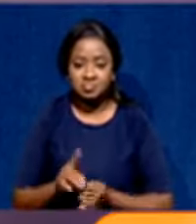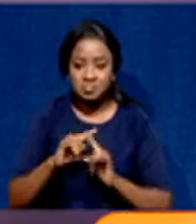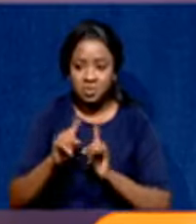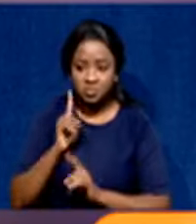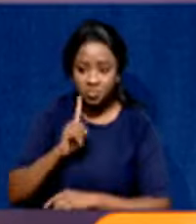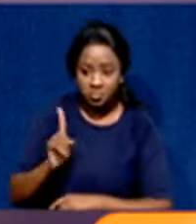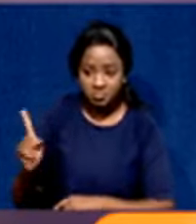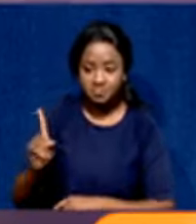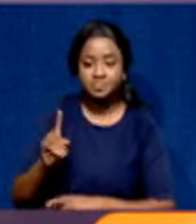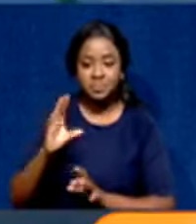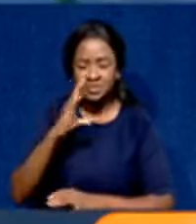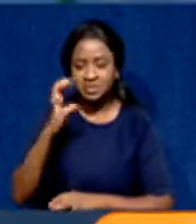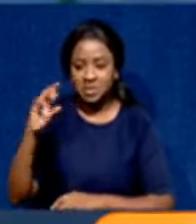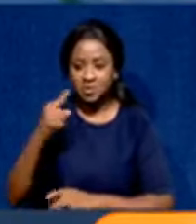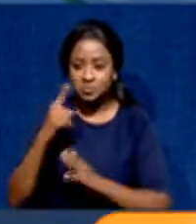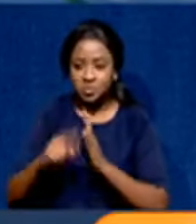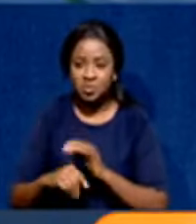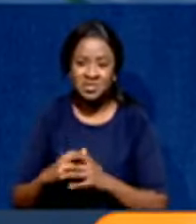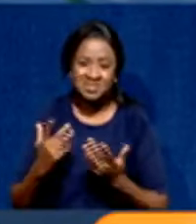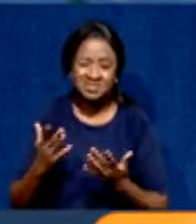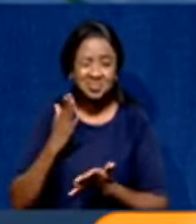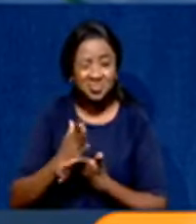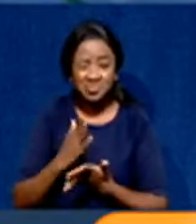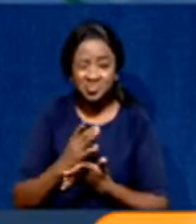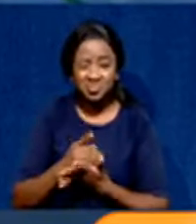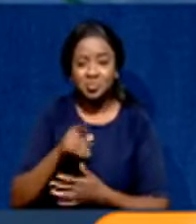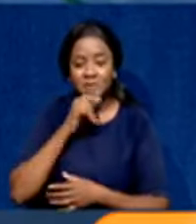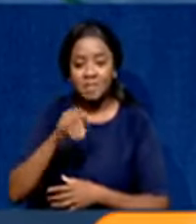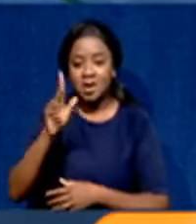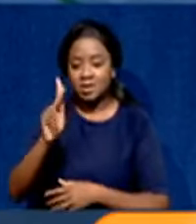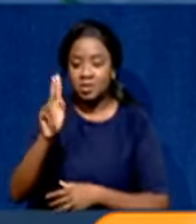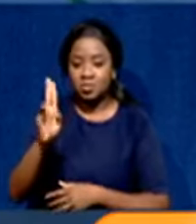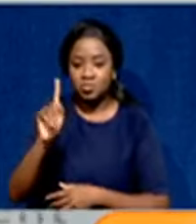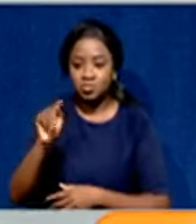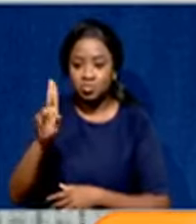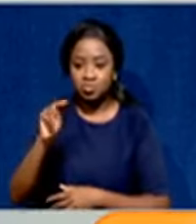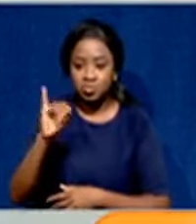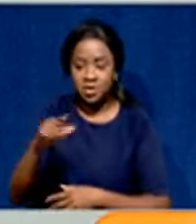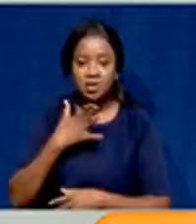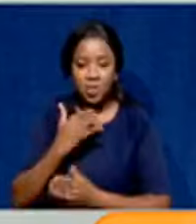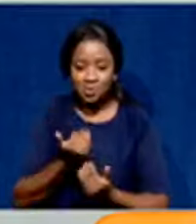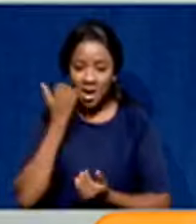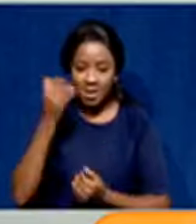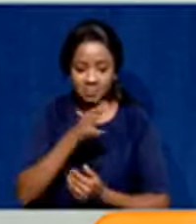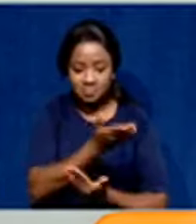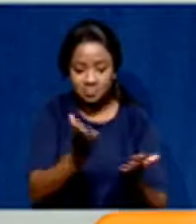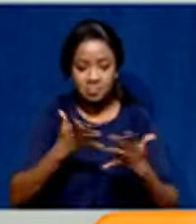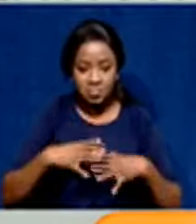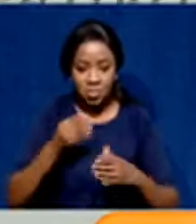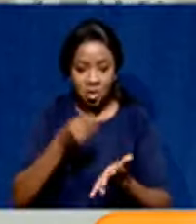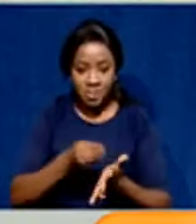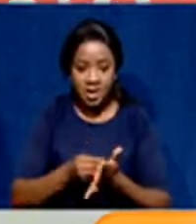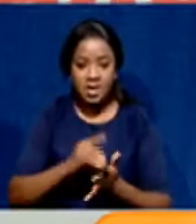CEO Ezekiel Mutua says it was in fact Kutuni who wanted to misappropriate artists' monies by demanding